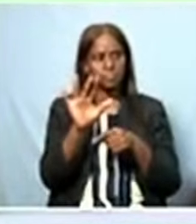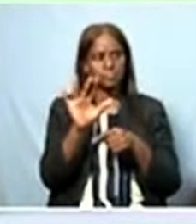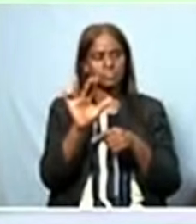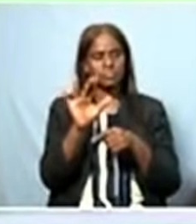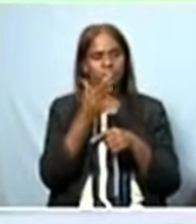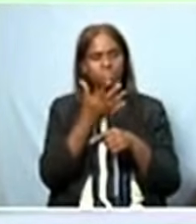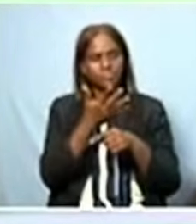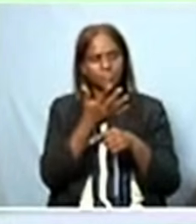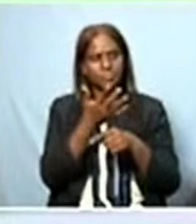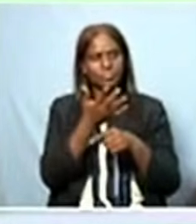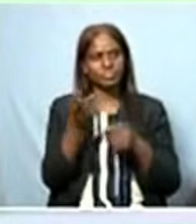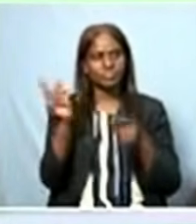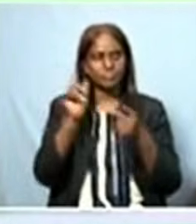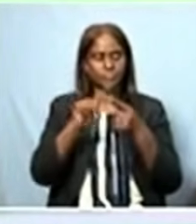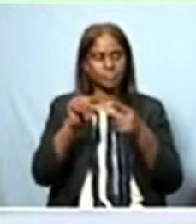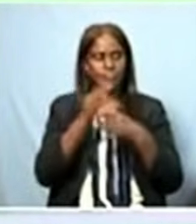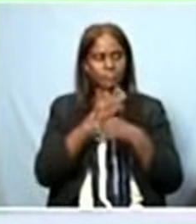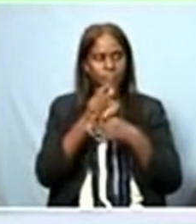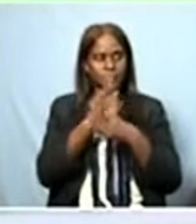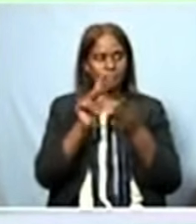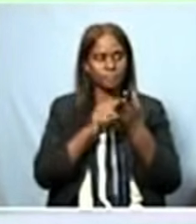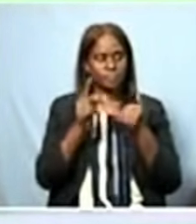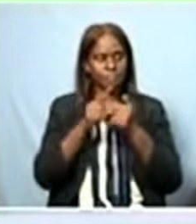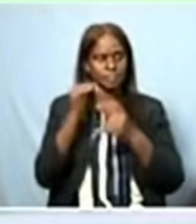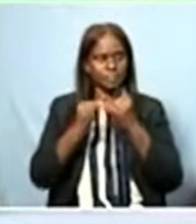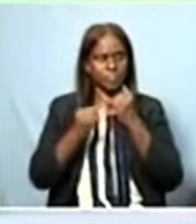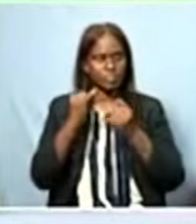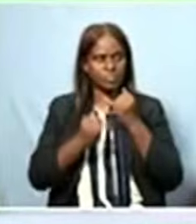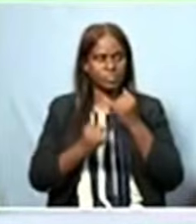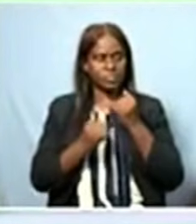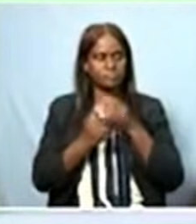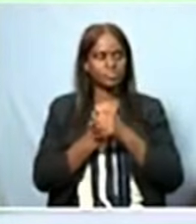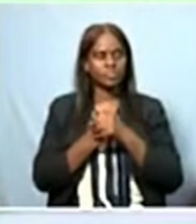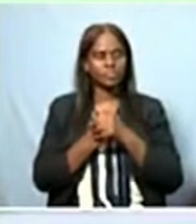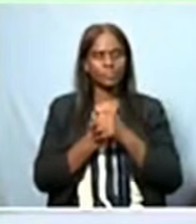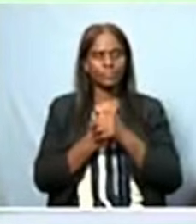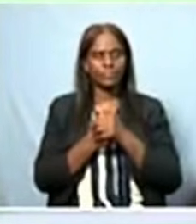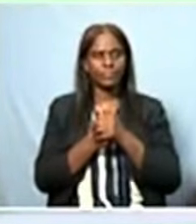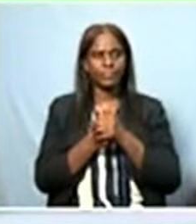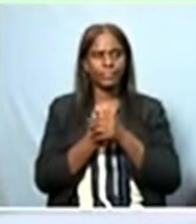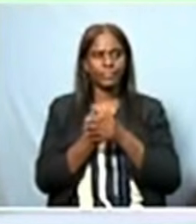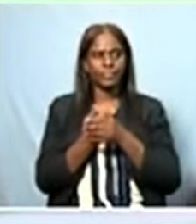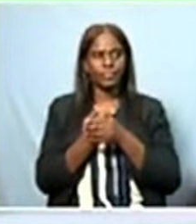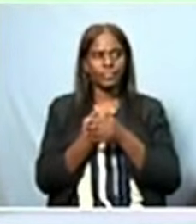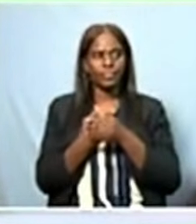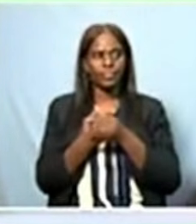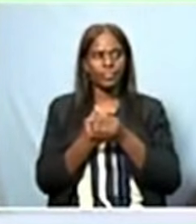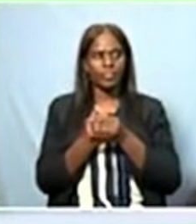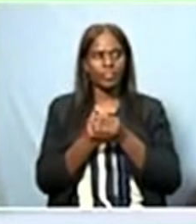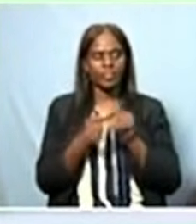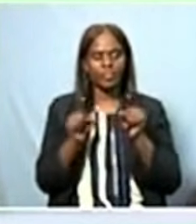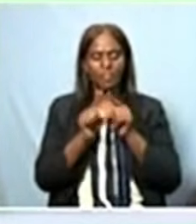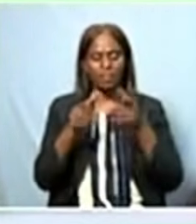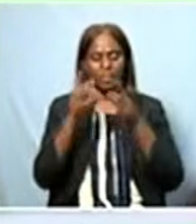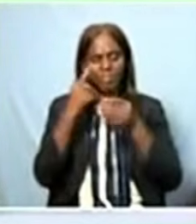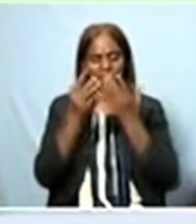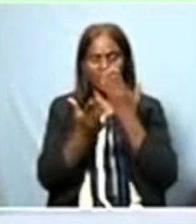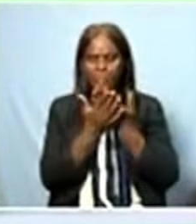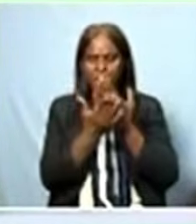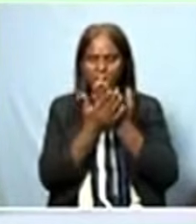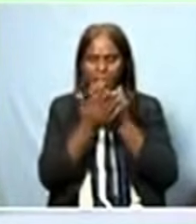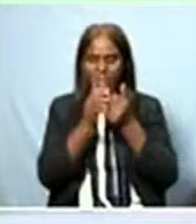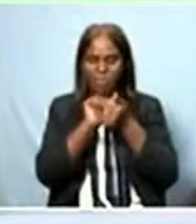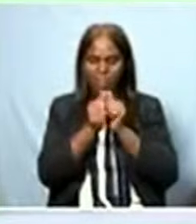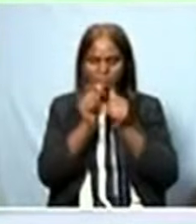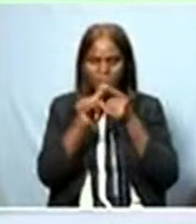09 hours until business is concluded on the order paper on each day, and allow for submissions of proposed